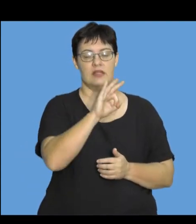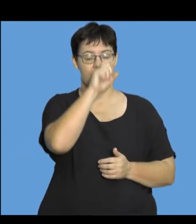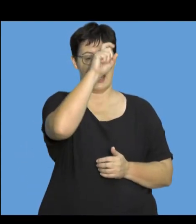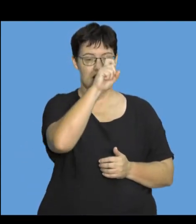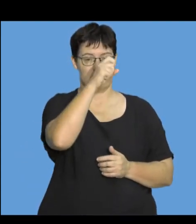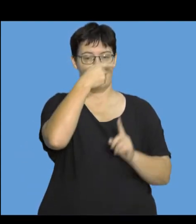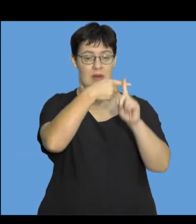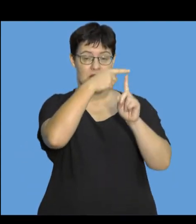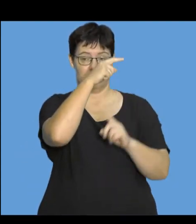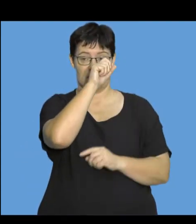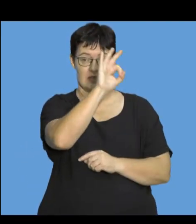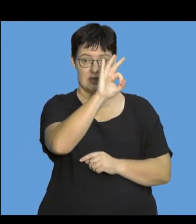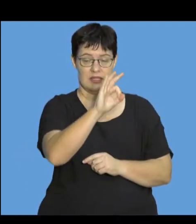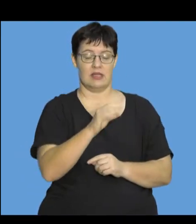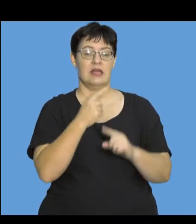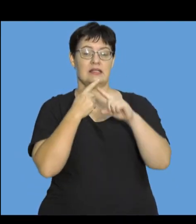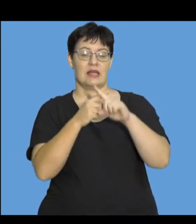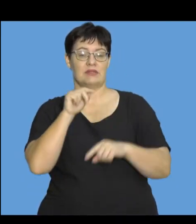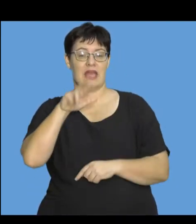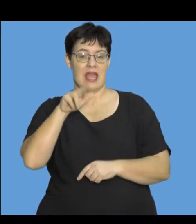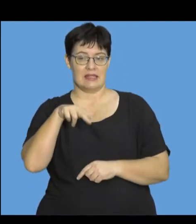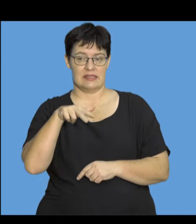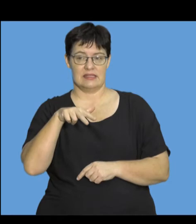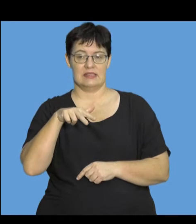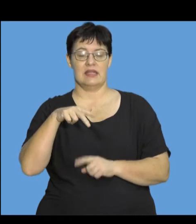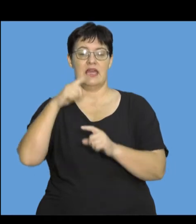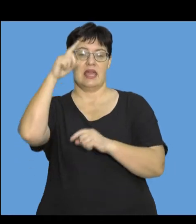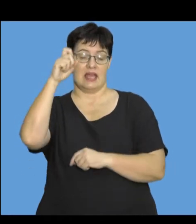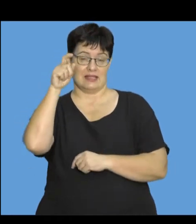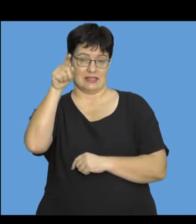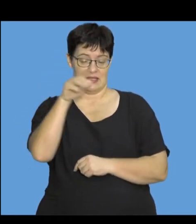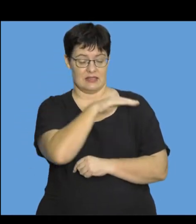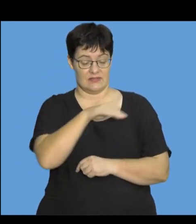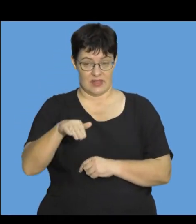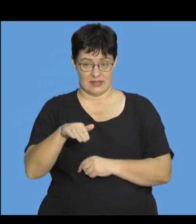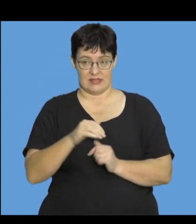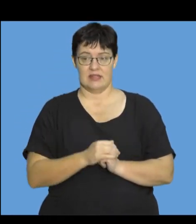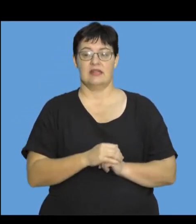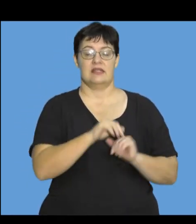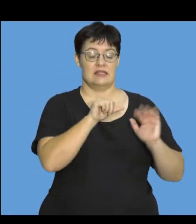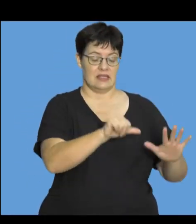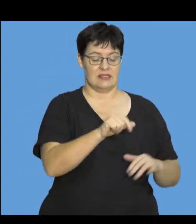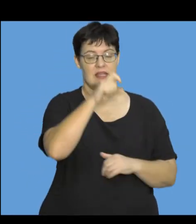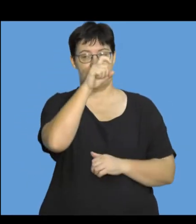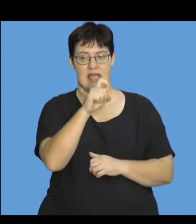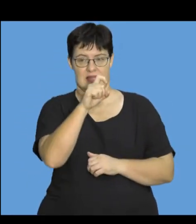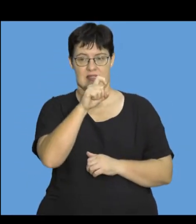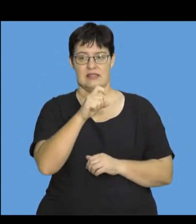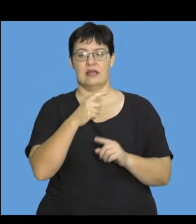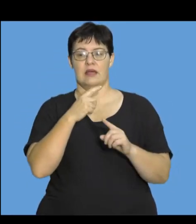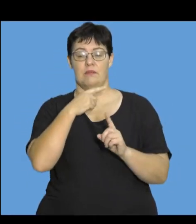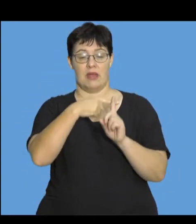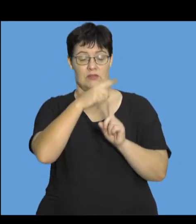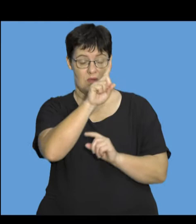the exponent of x plus 3 times 18 to the exponent of x divided by 6 to the exponent of x